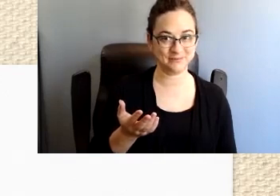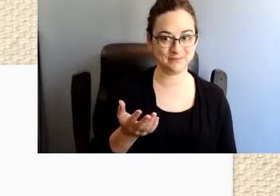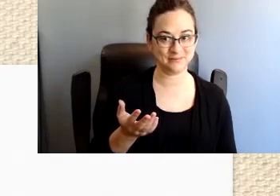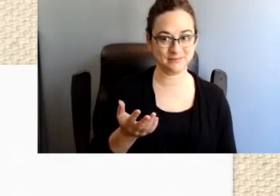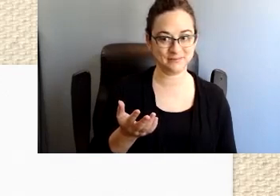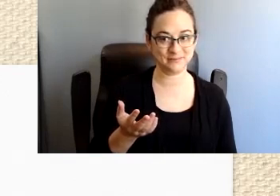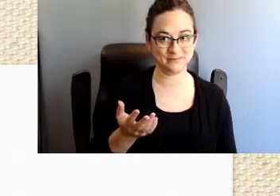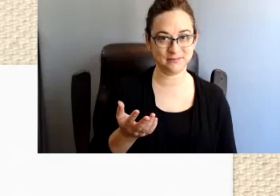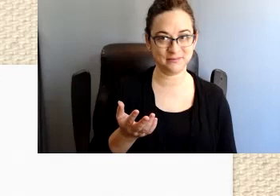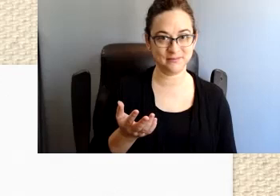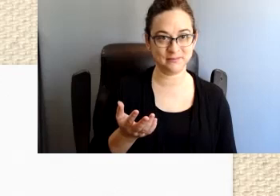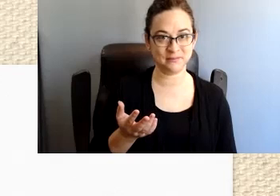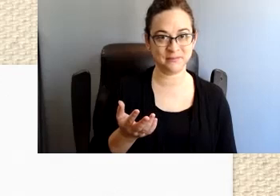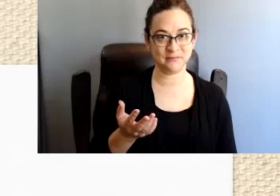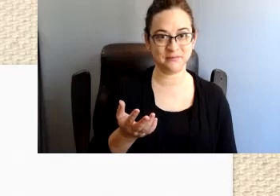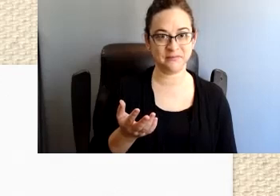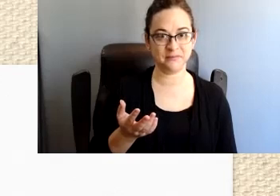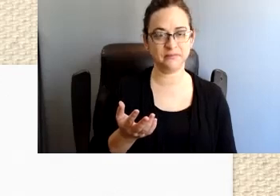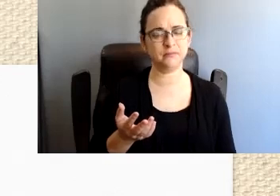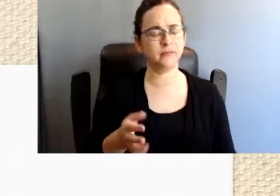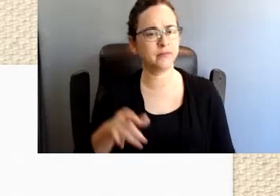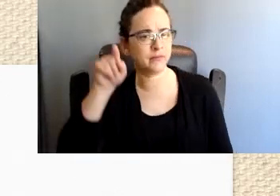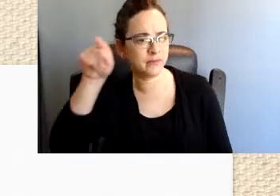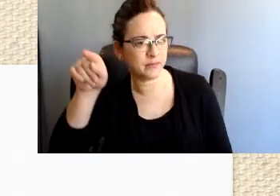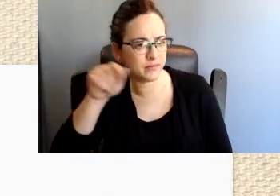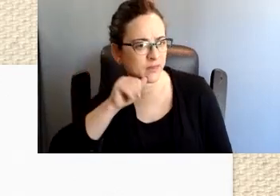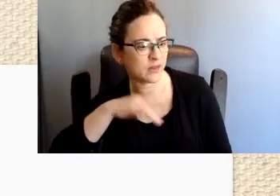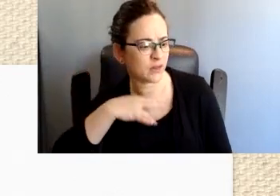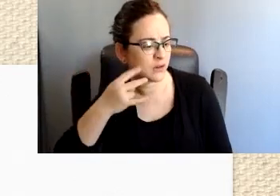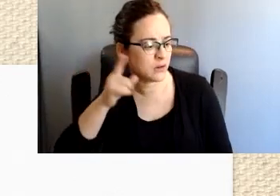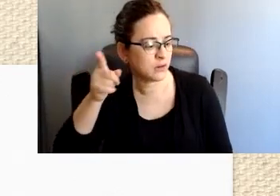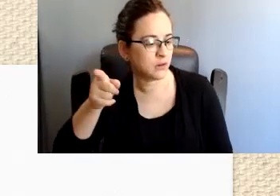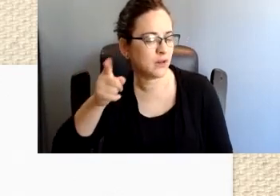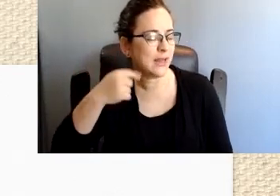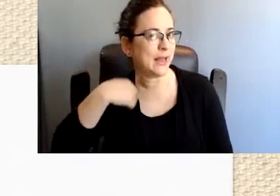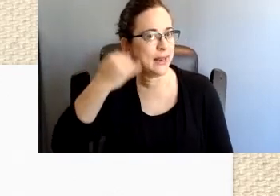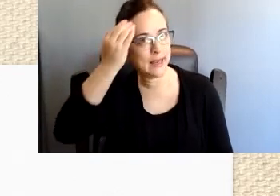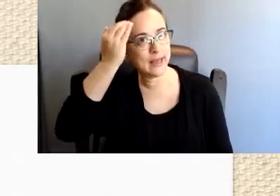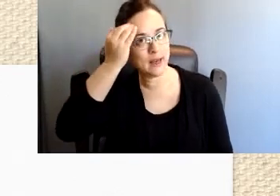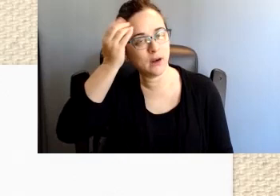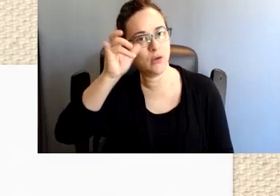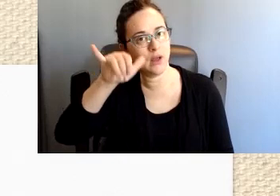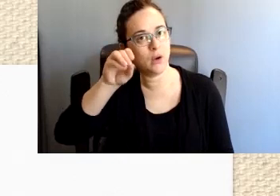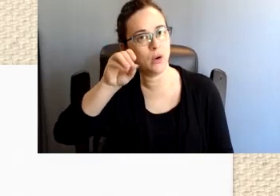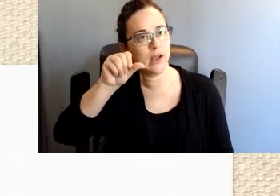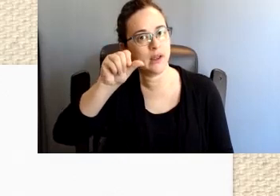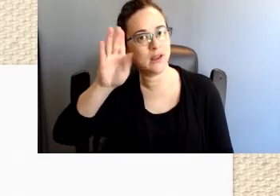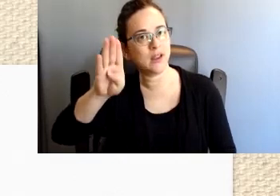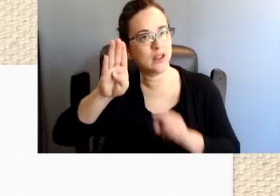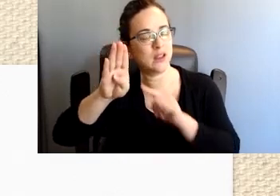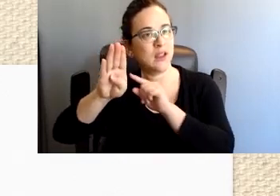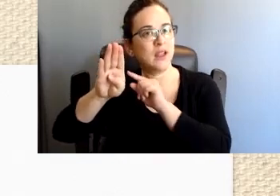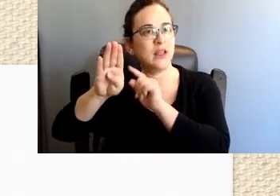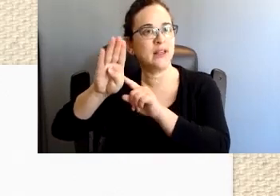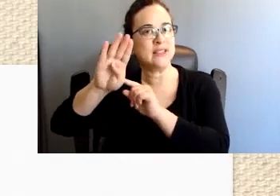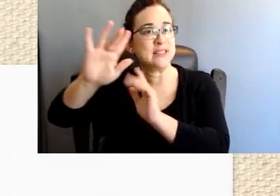I have a question about, I know that you're in the OAB and I know it's like centrally located inside the courtyard of OAB.